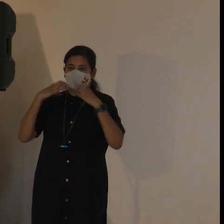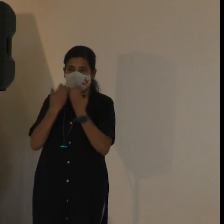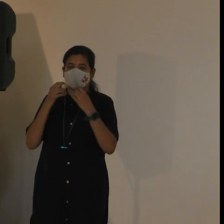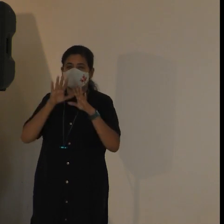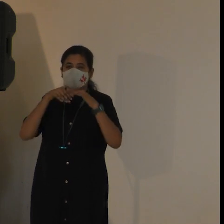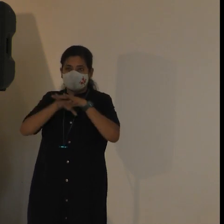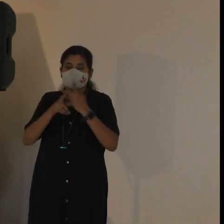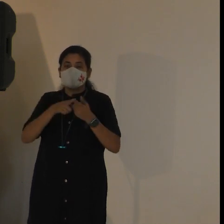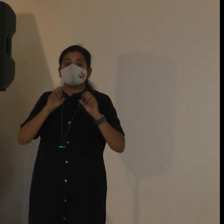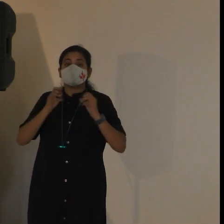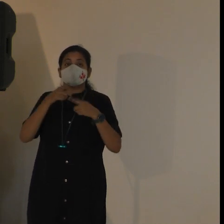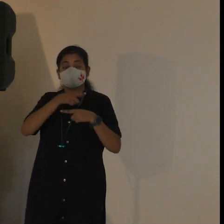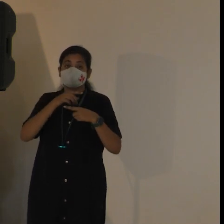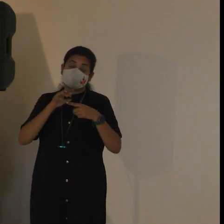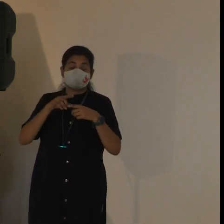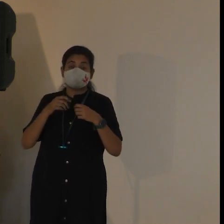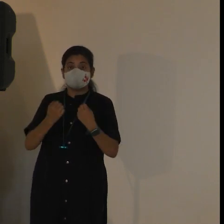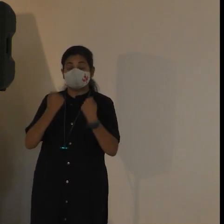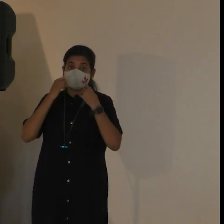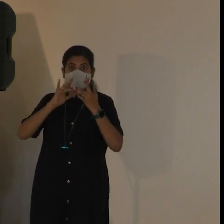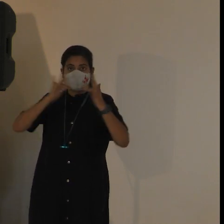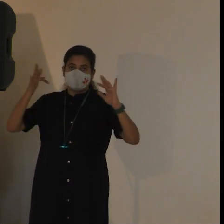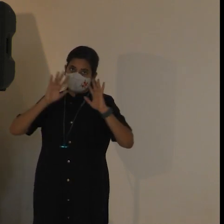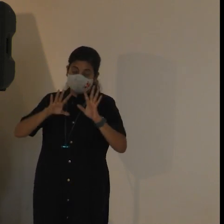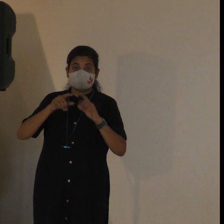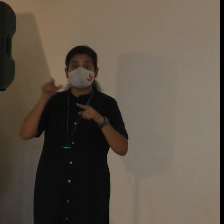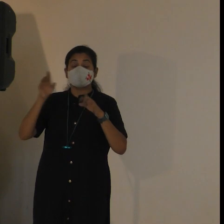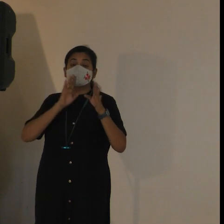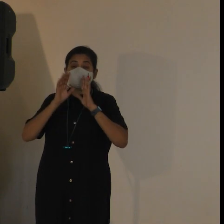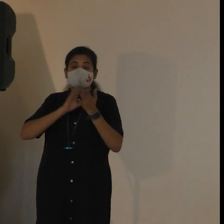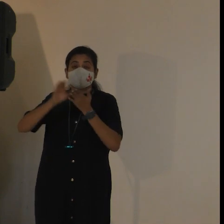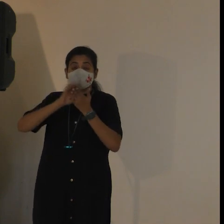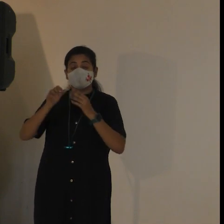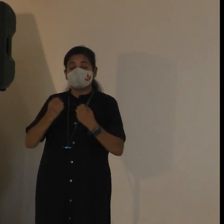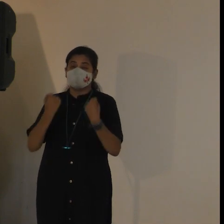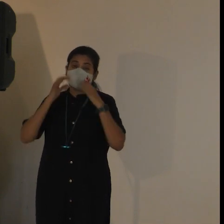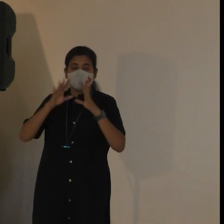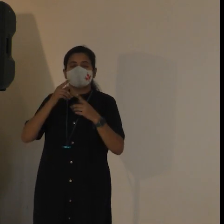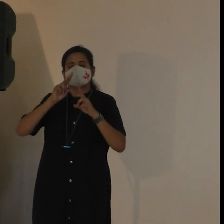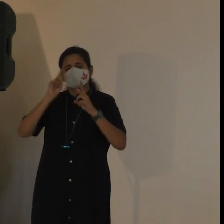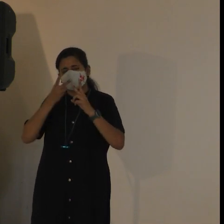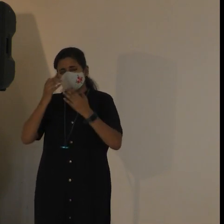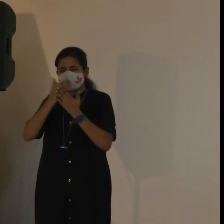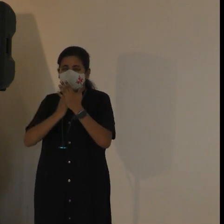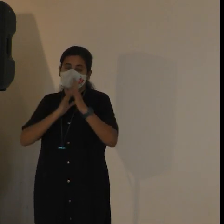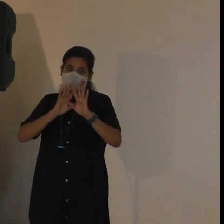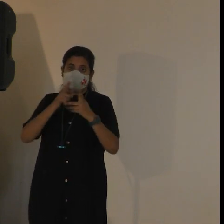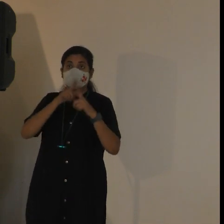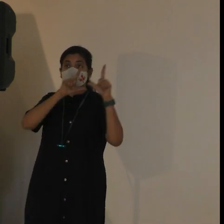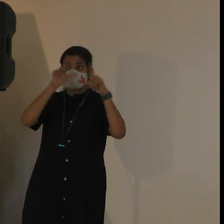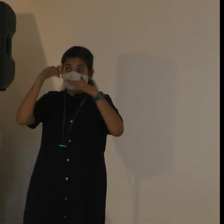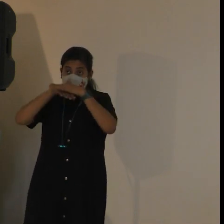So for starters, MOCA has a very strong presence online, very active on social media. They also do a lot of programs. So within the space of the museum,